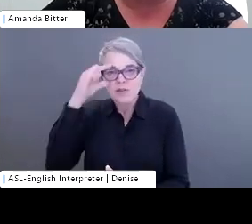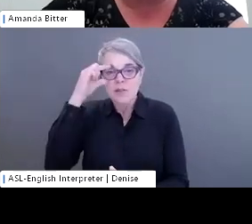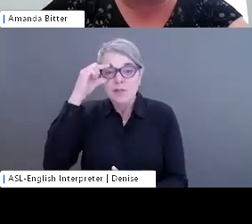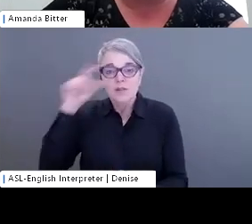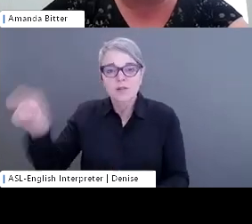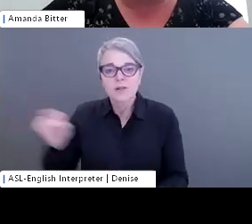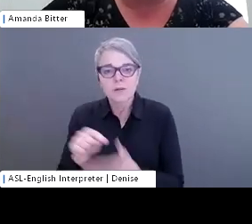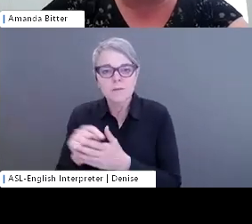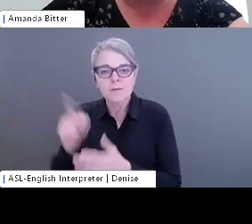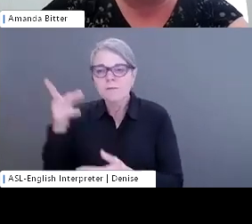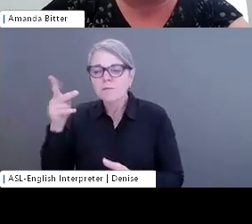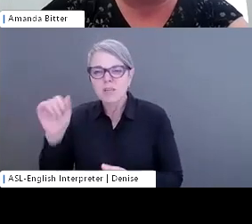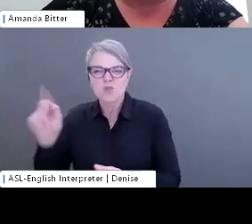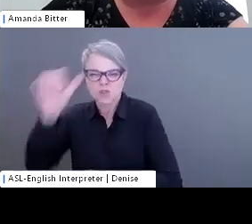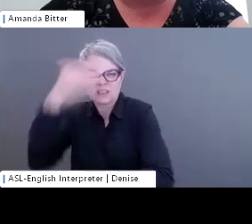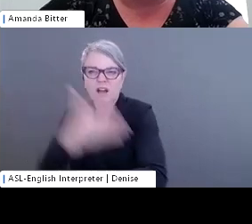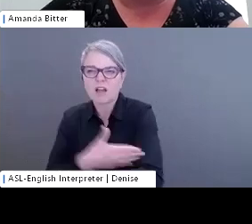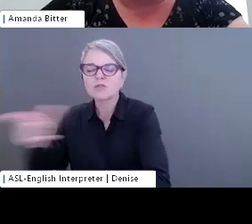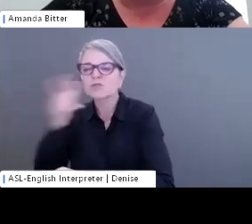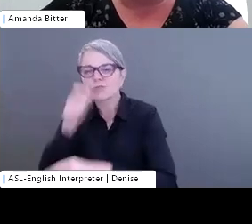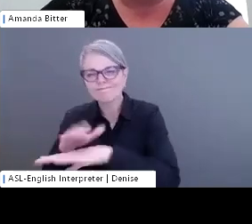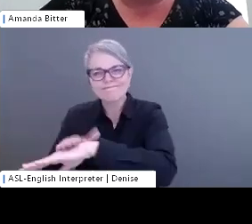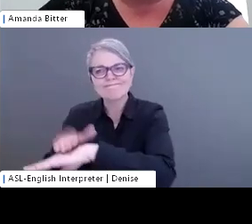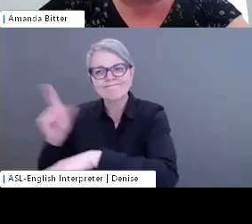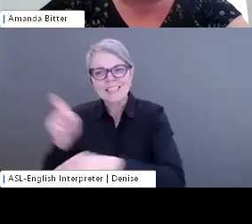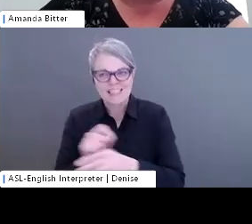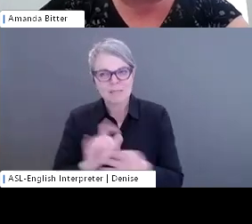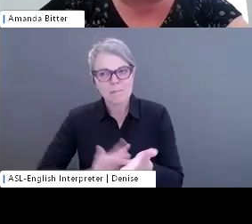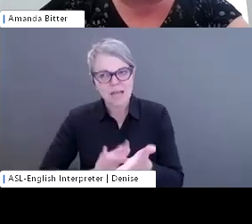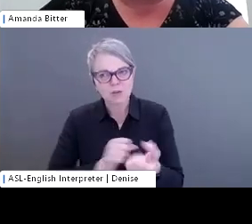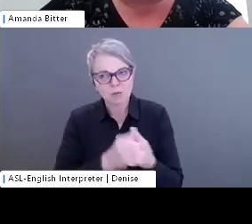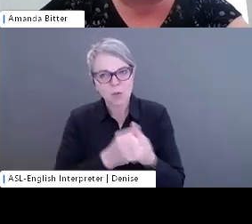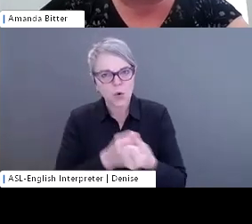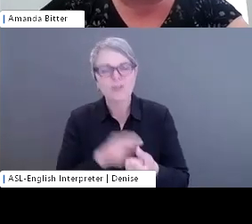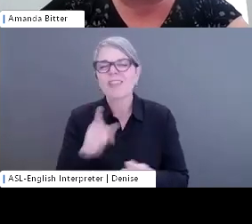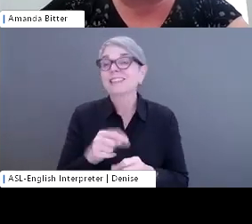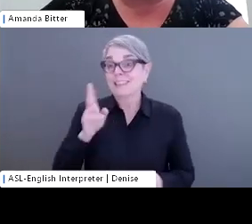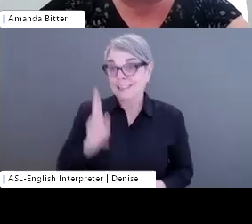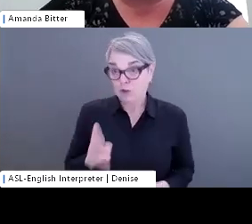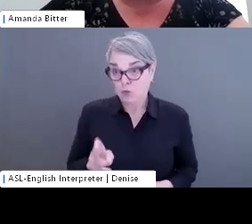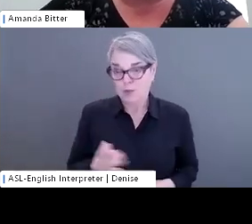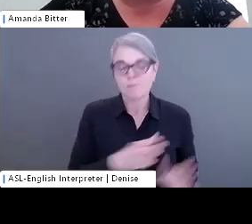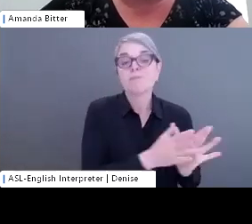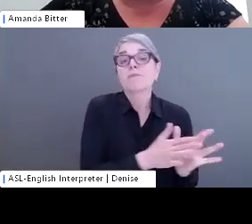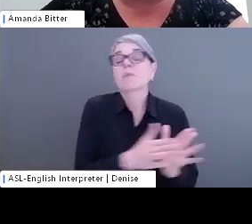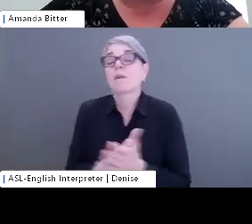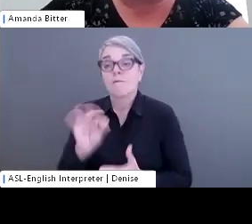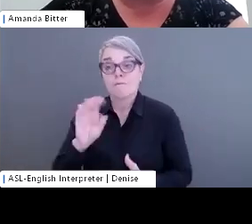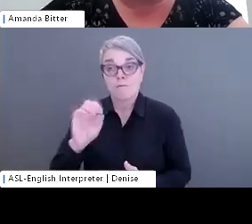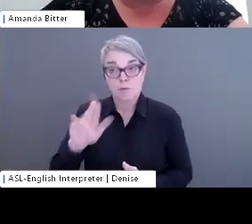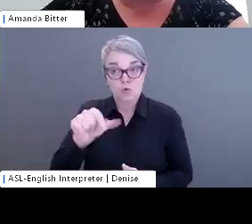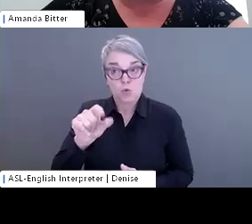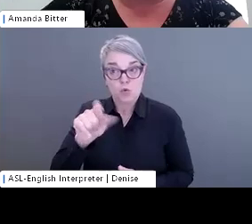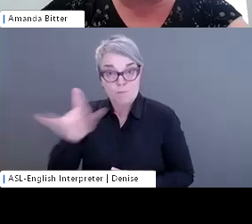it just shows a bit of the history of the cognitive decline. Then let's get to February of 24. Peter received a call from